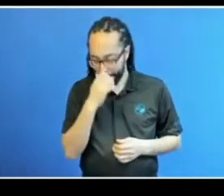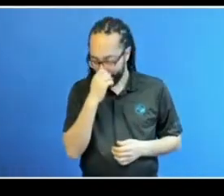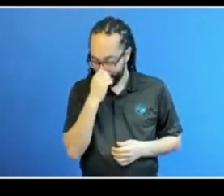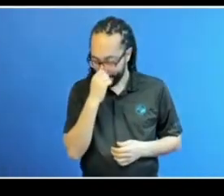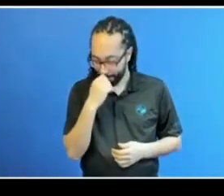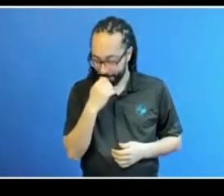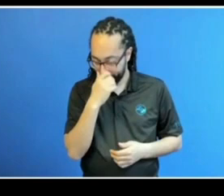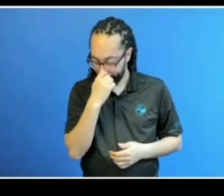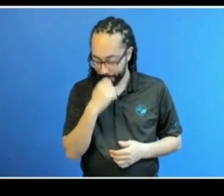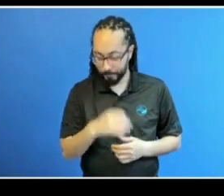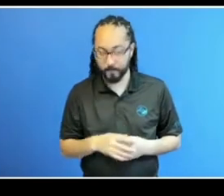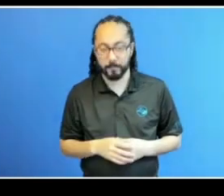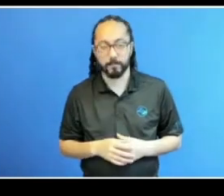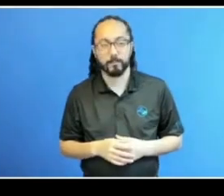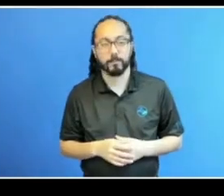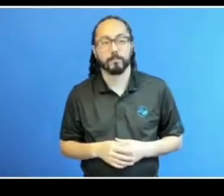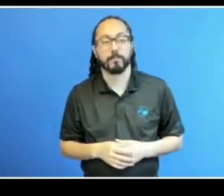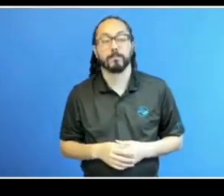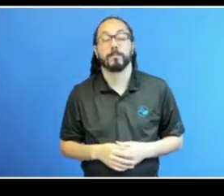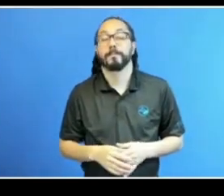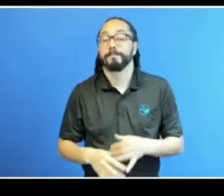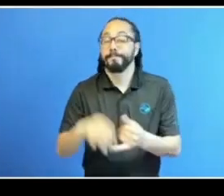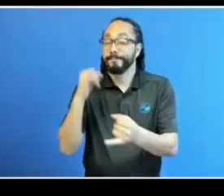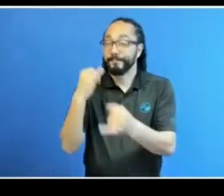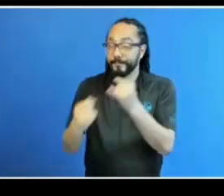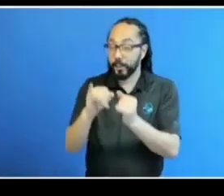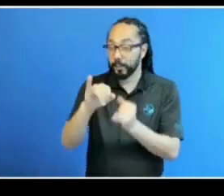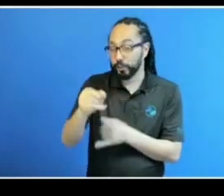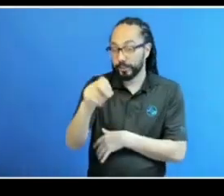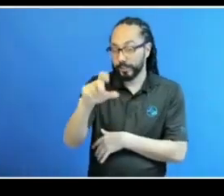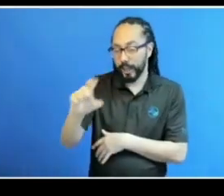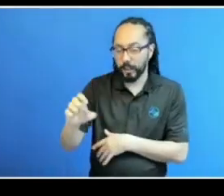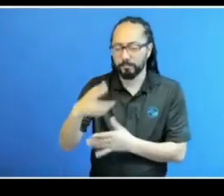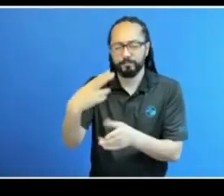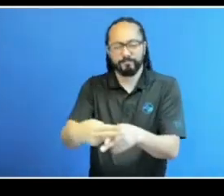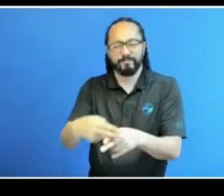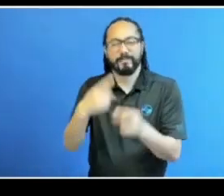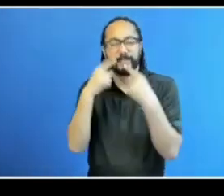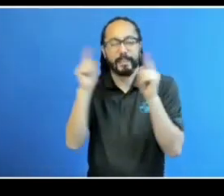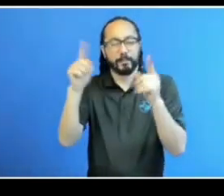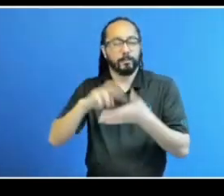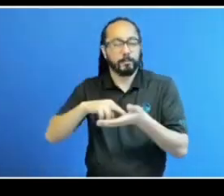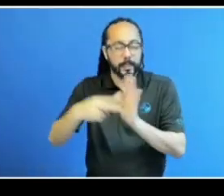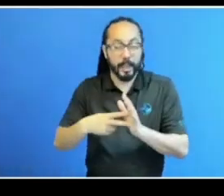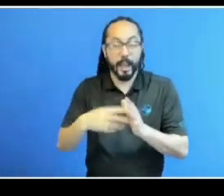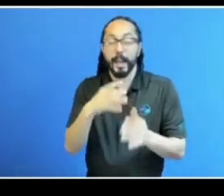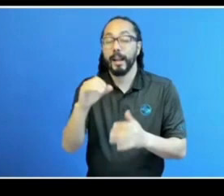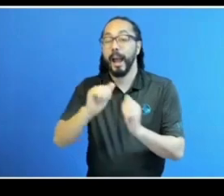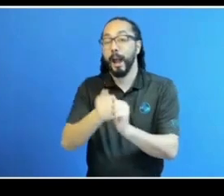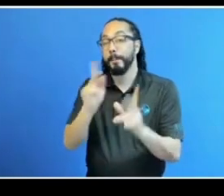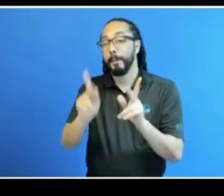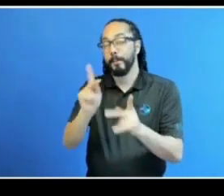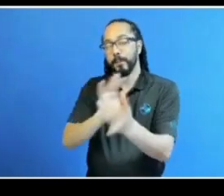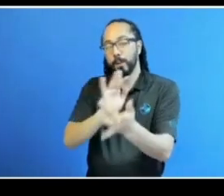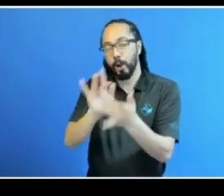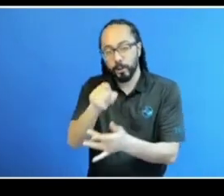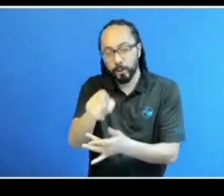Thank you so much, Martina. Janelle, how would you define success, and where can people find you in your